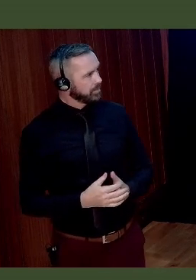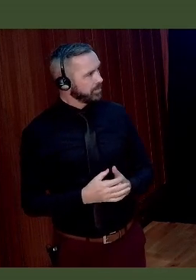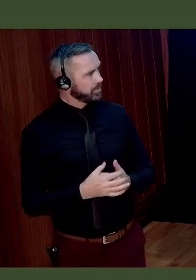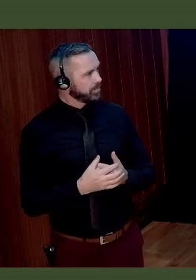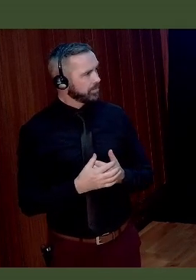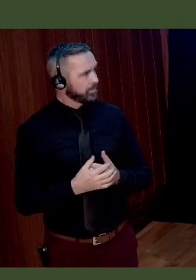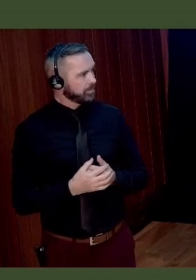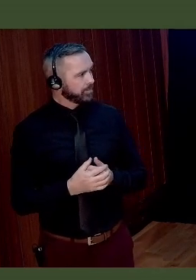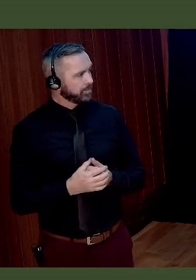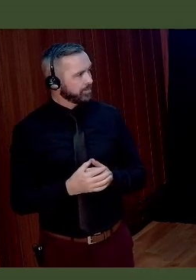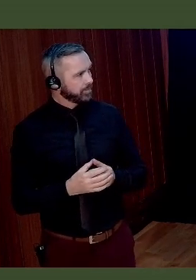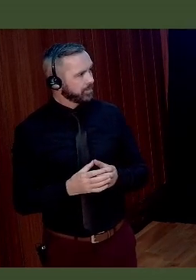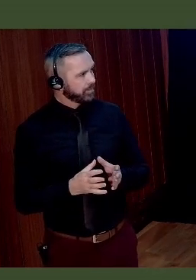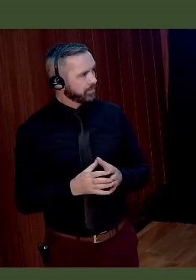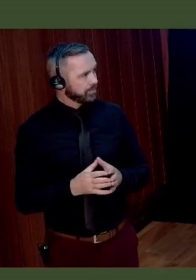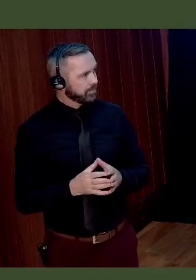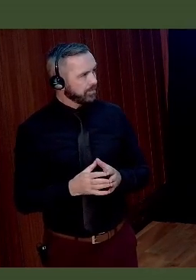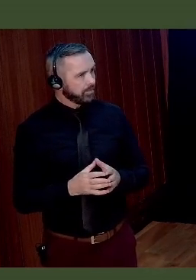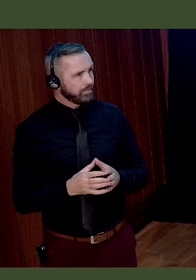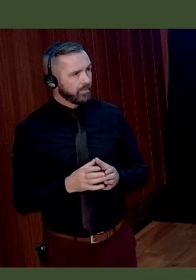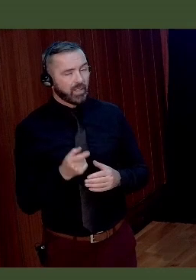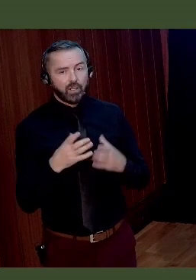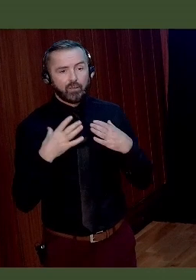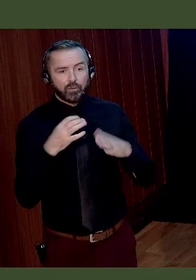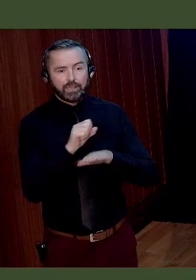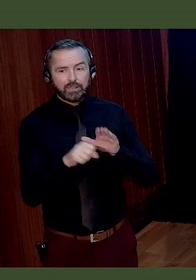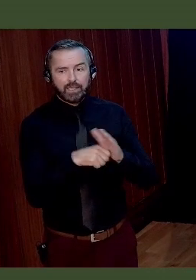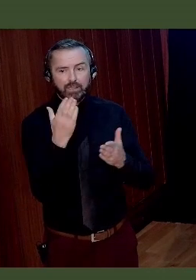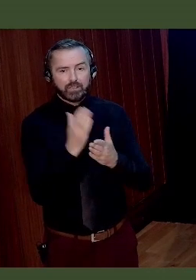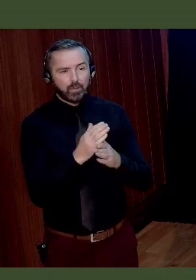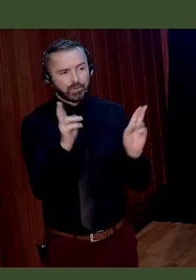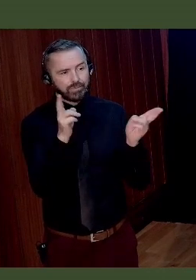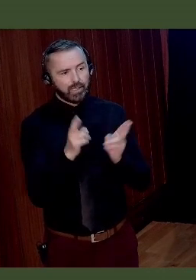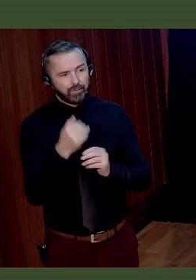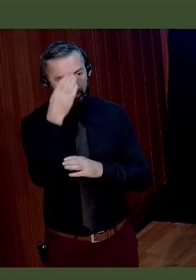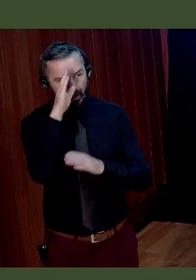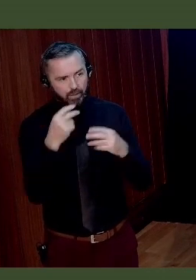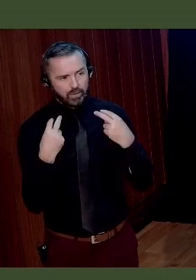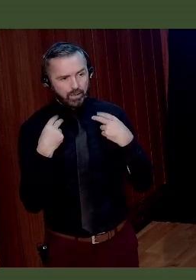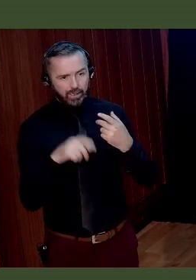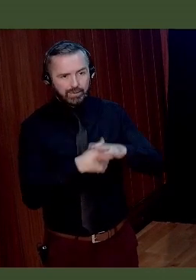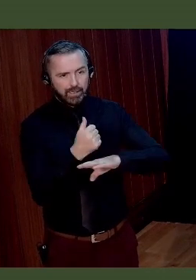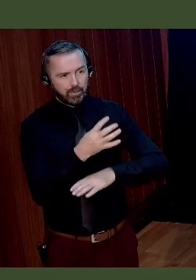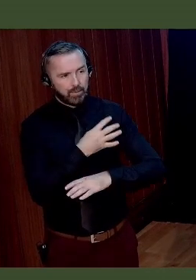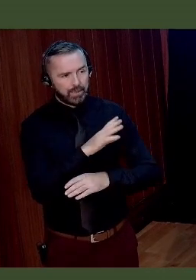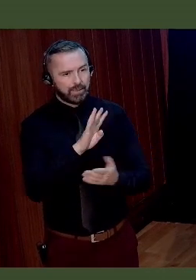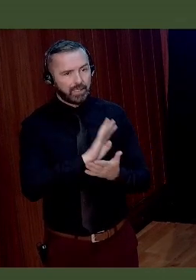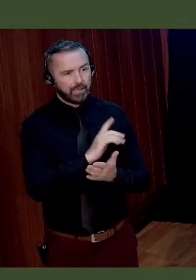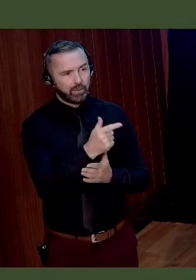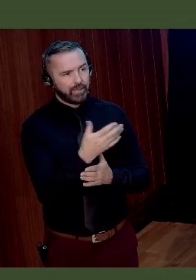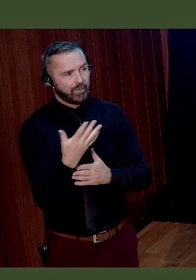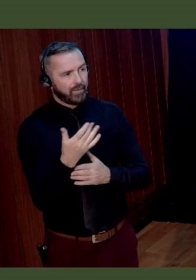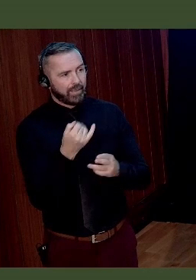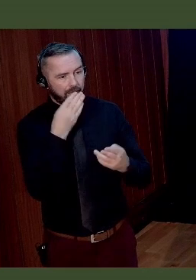The Free State government stopped the decline of the Irish language, and they established a commission in 1925.